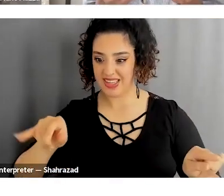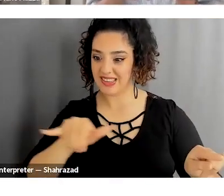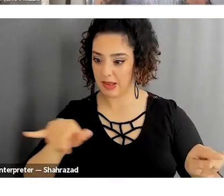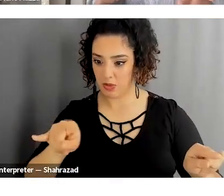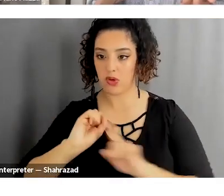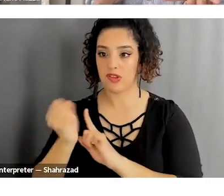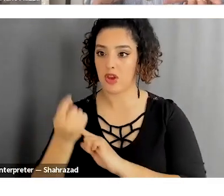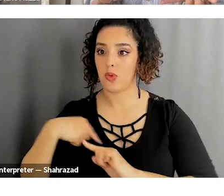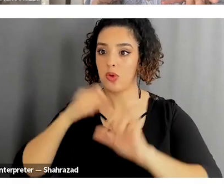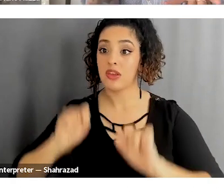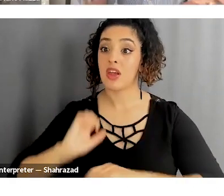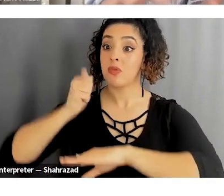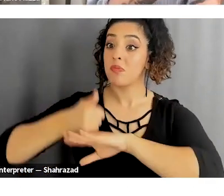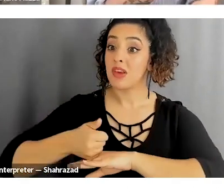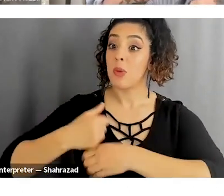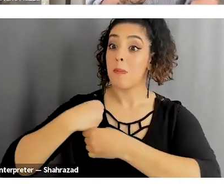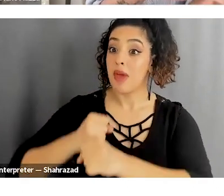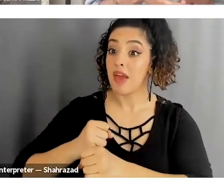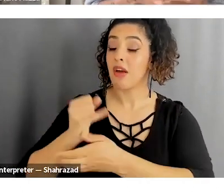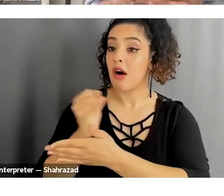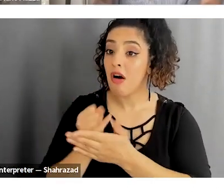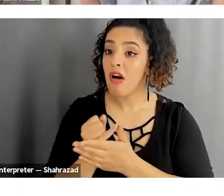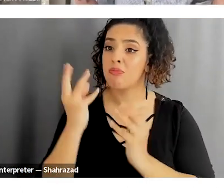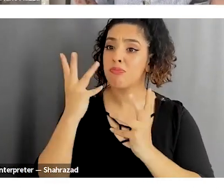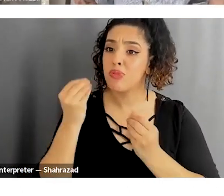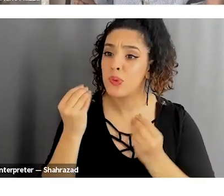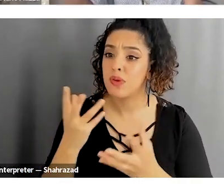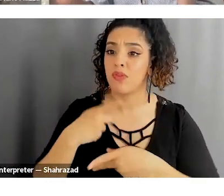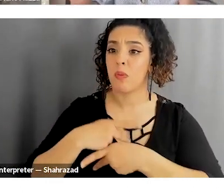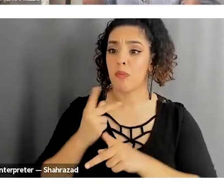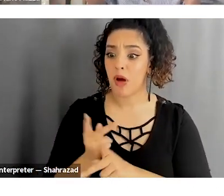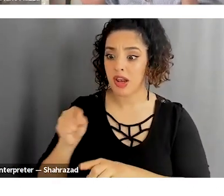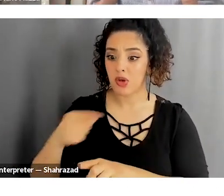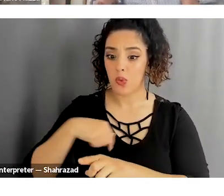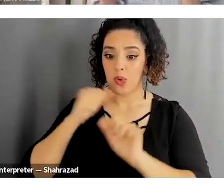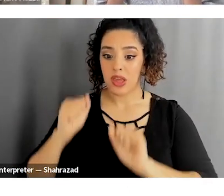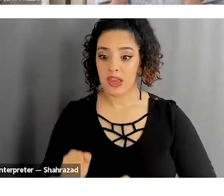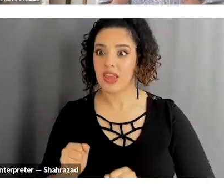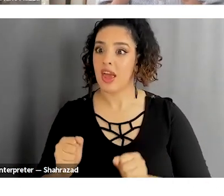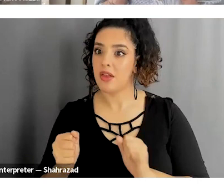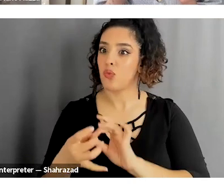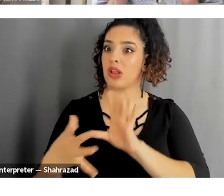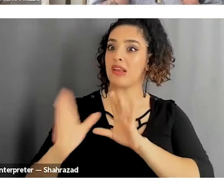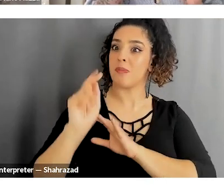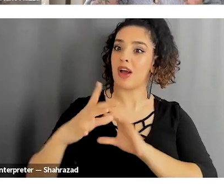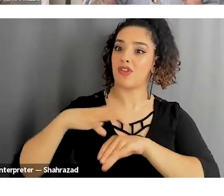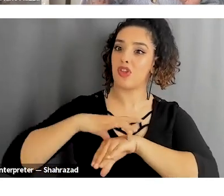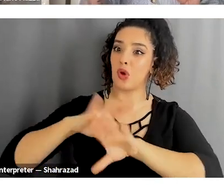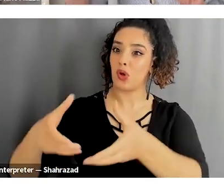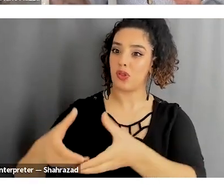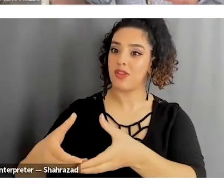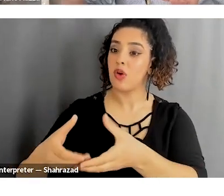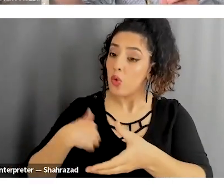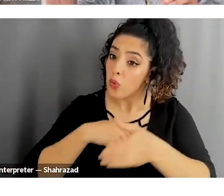beauty and product that goes back into the earth? Like, I think it's doable. I think we just need people to understand that it's